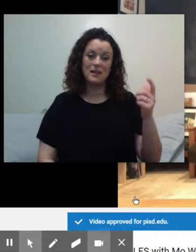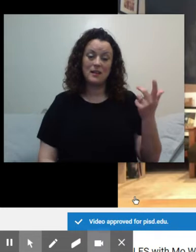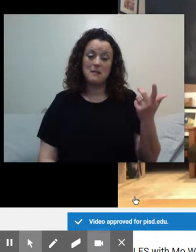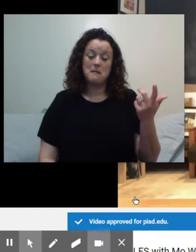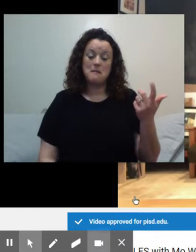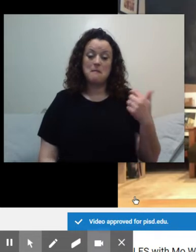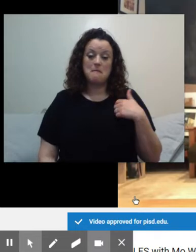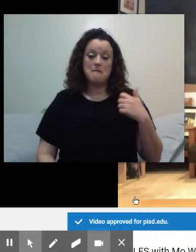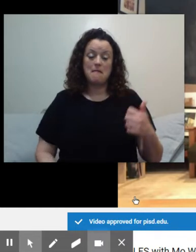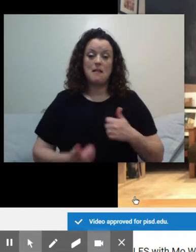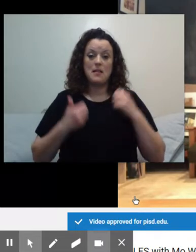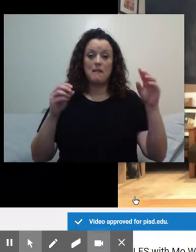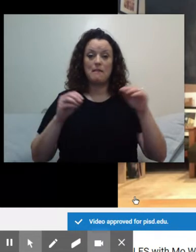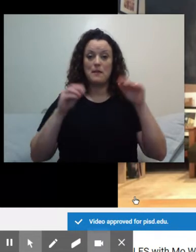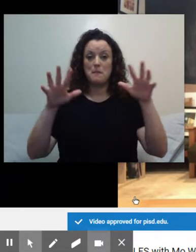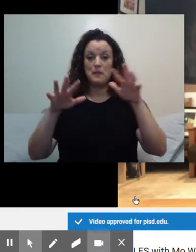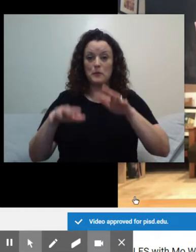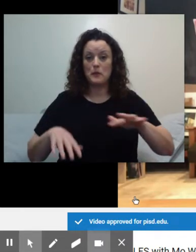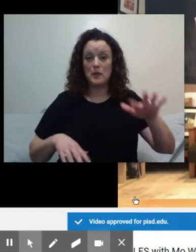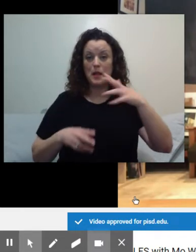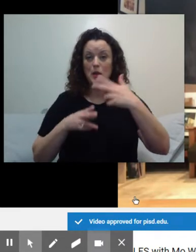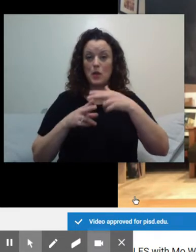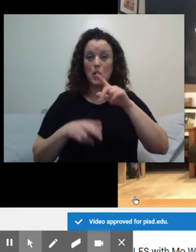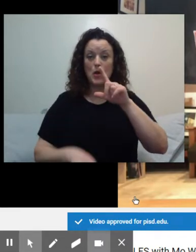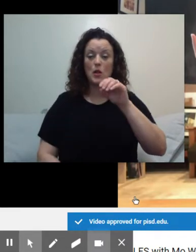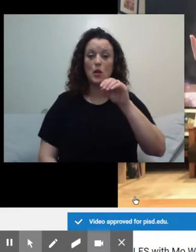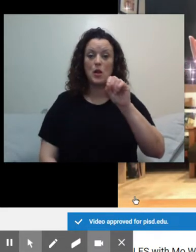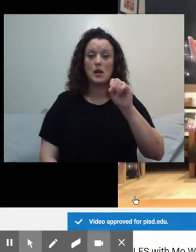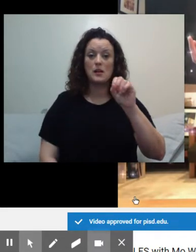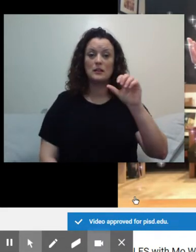I live in a magical land known as Los Angeles.